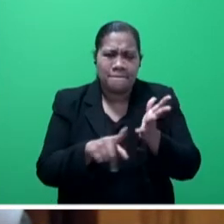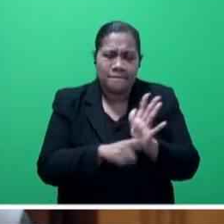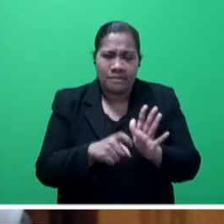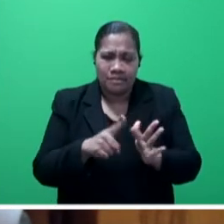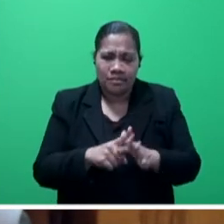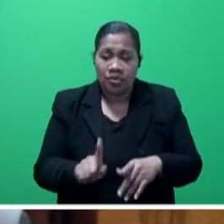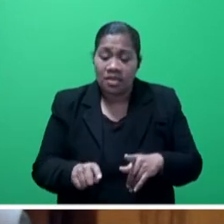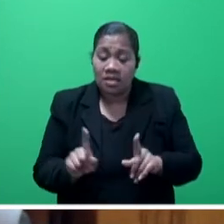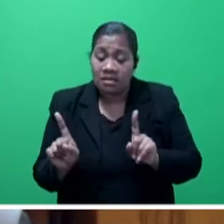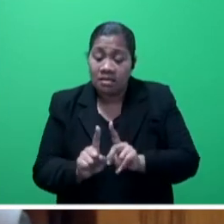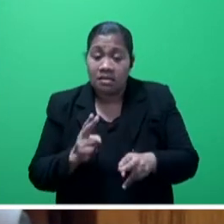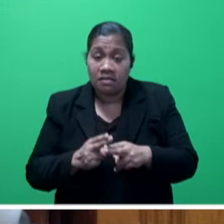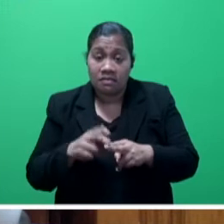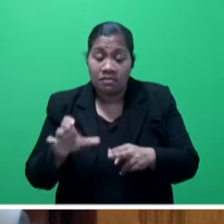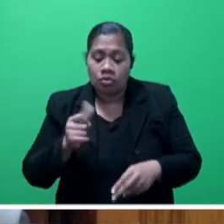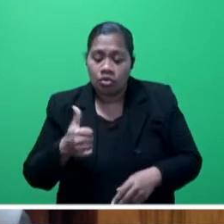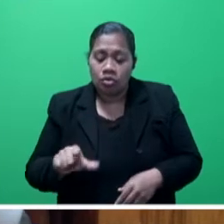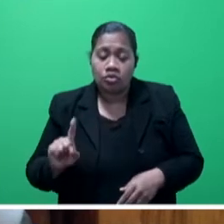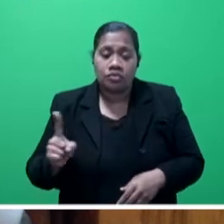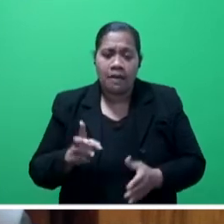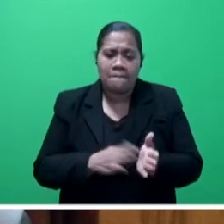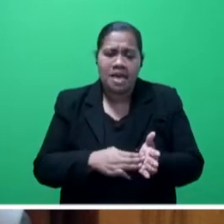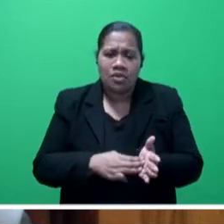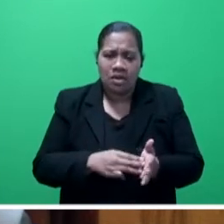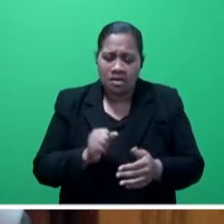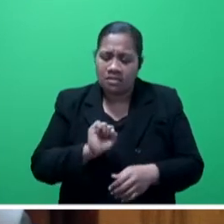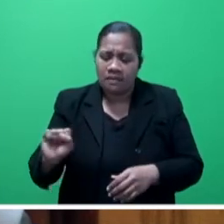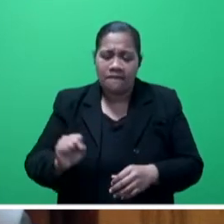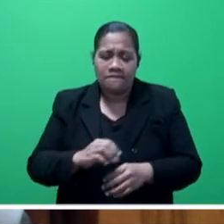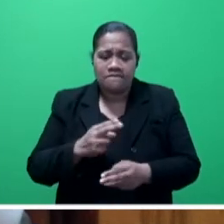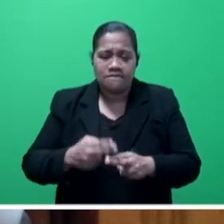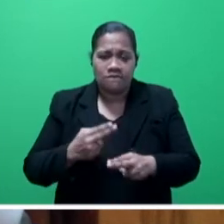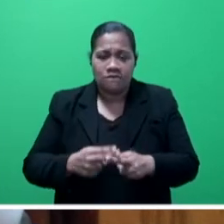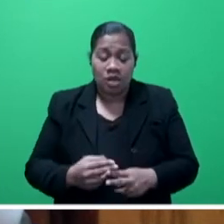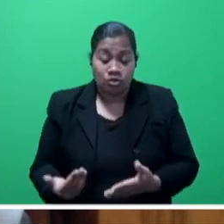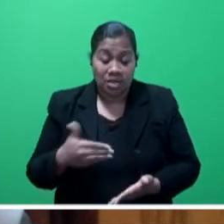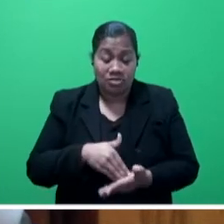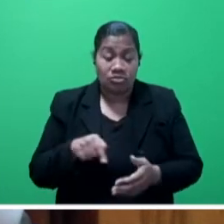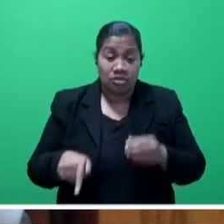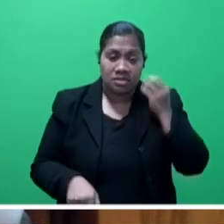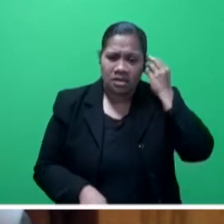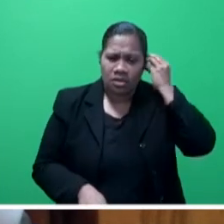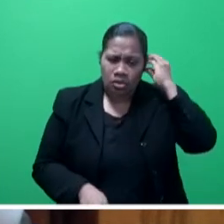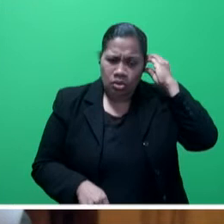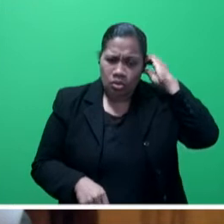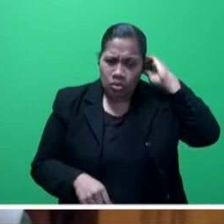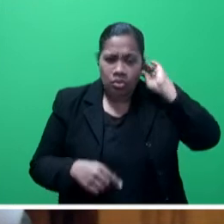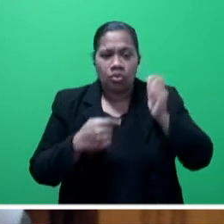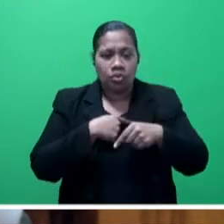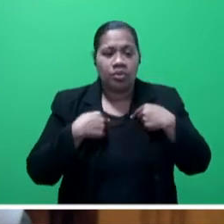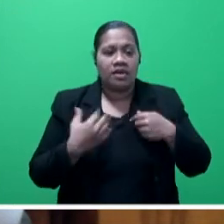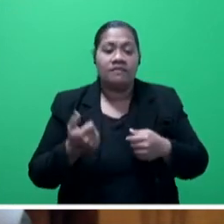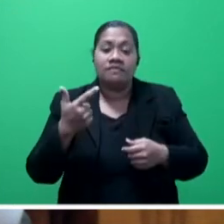will obtain the organic manure for the use on their farm. Mr. Speaker, say, in addition to this, Mr. Speaker, say, we have got several other